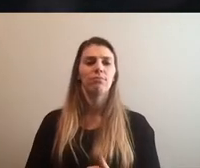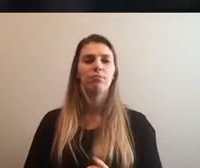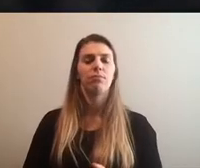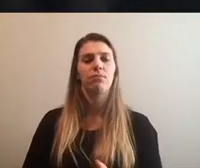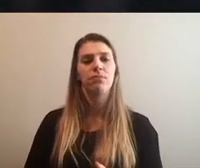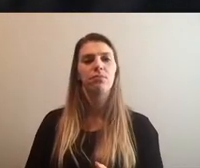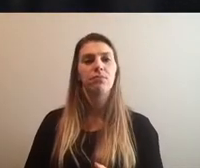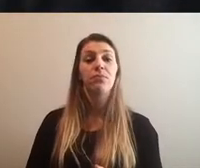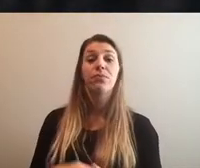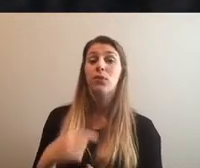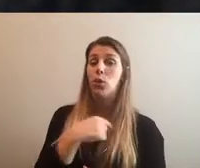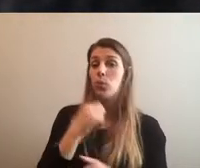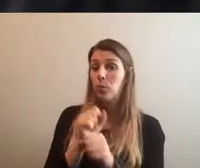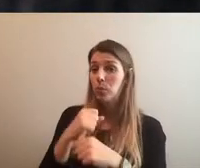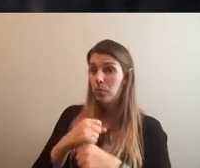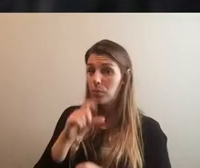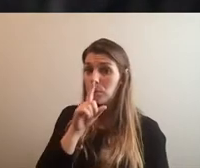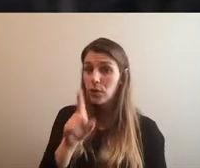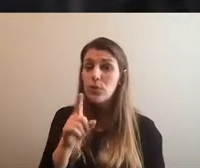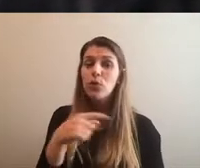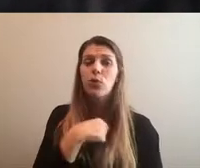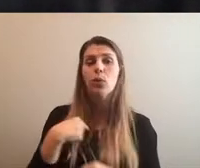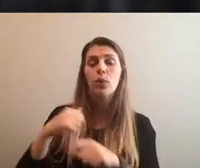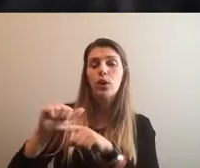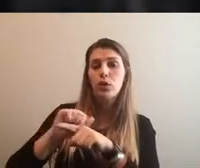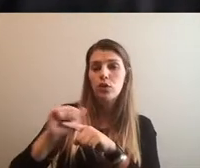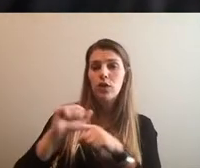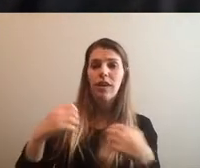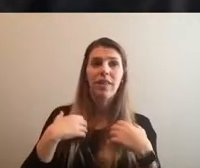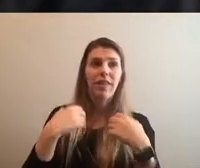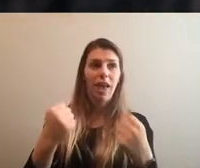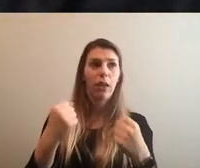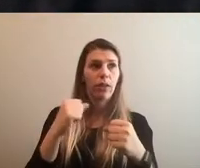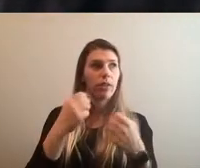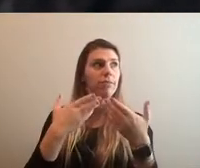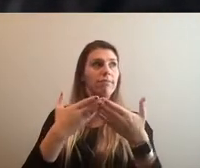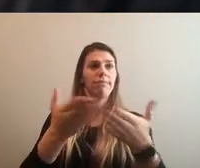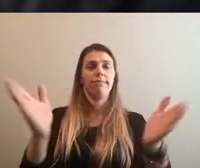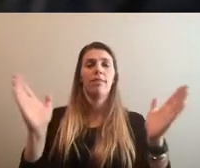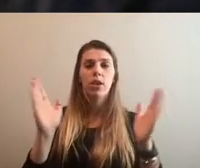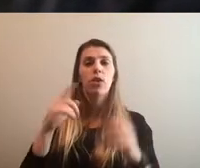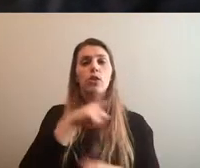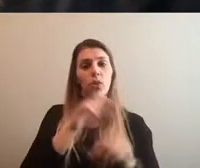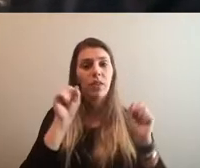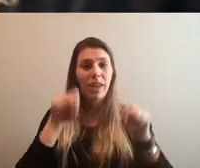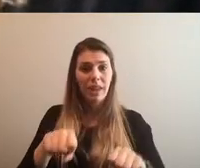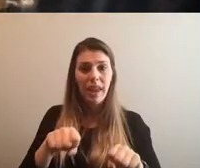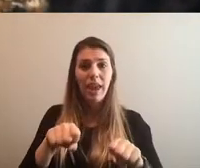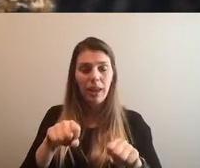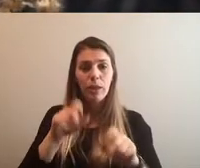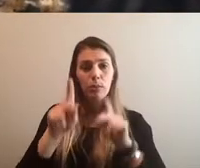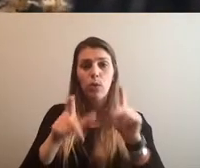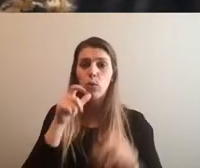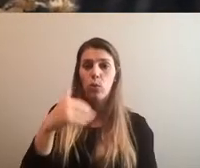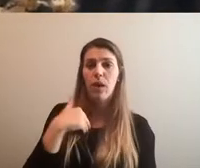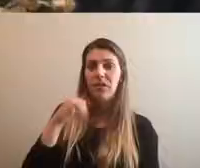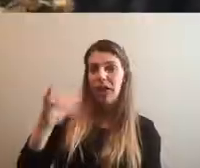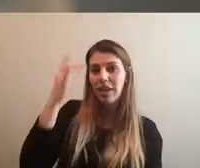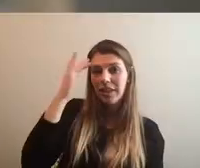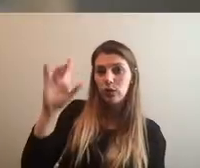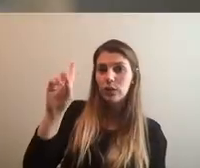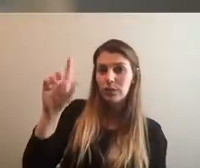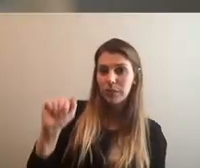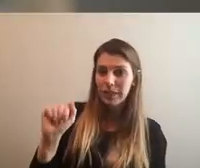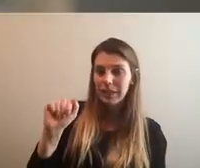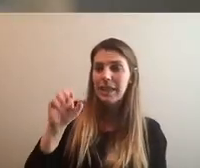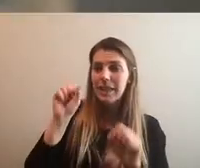We are making sure that we train the healthcare workforce so that they can treat people with intellectual disabilities.